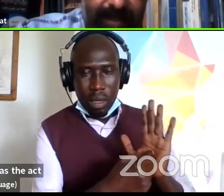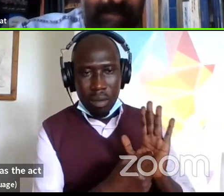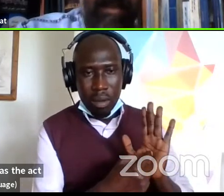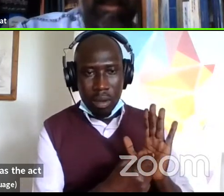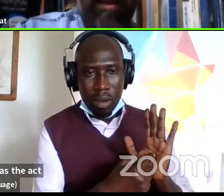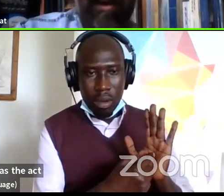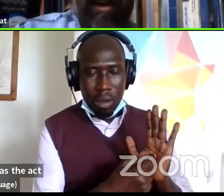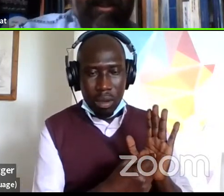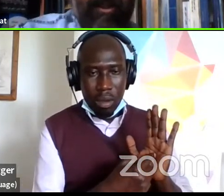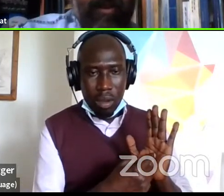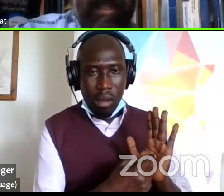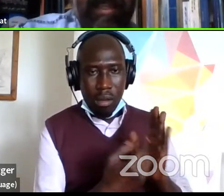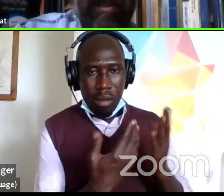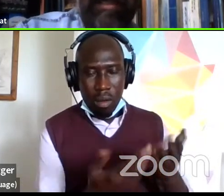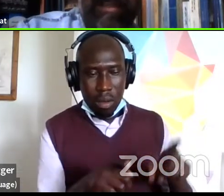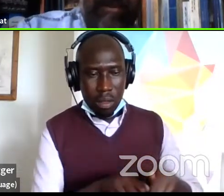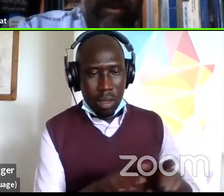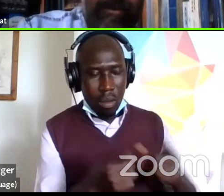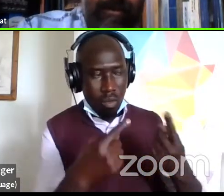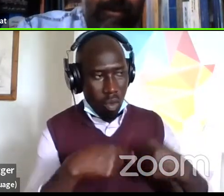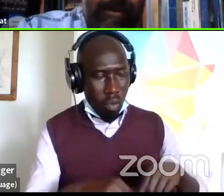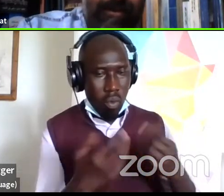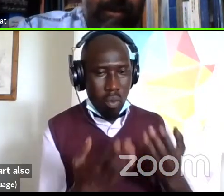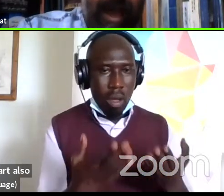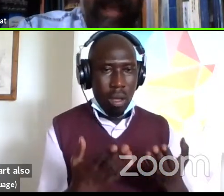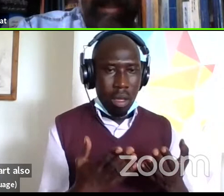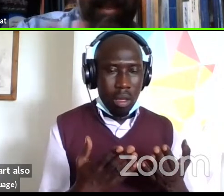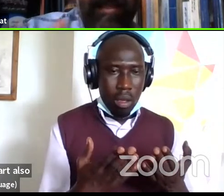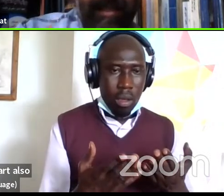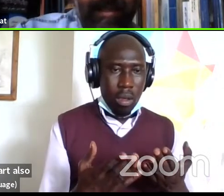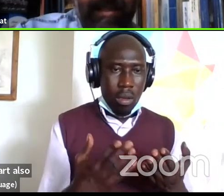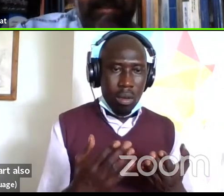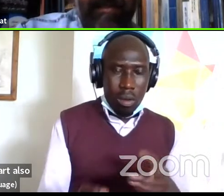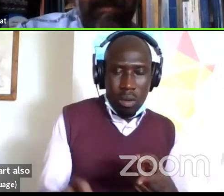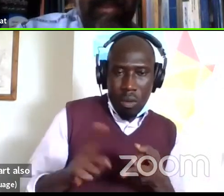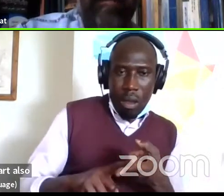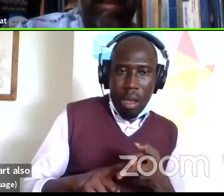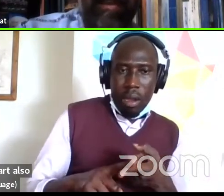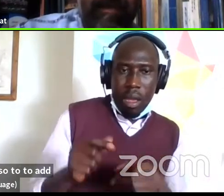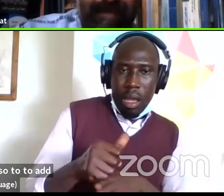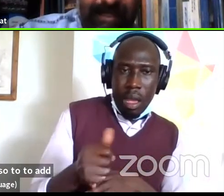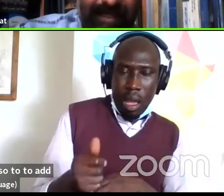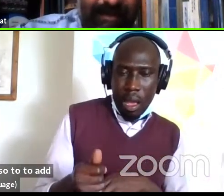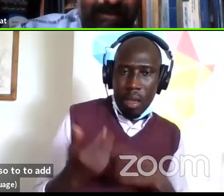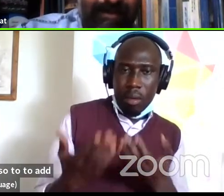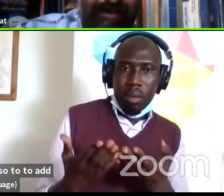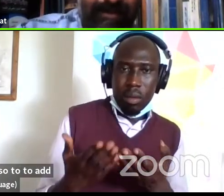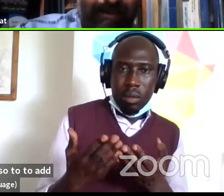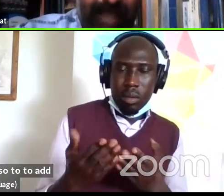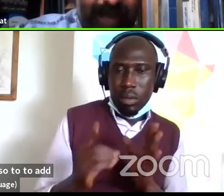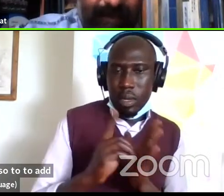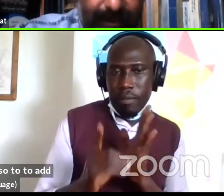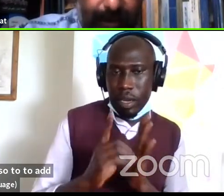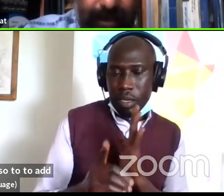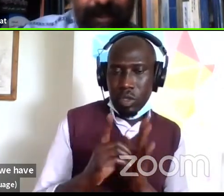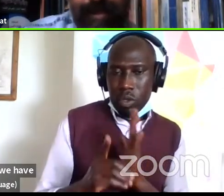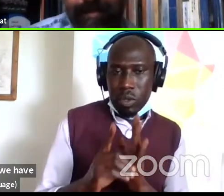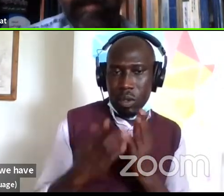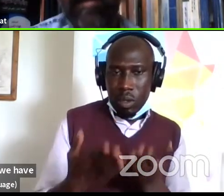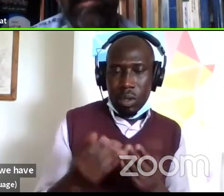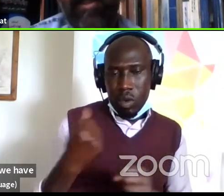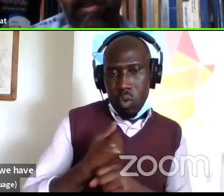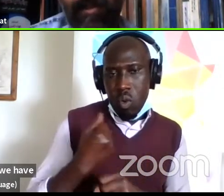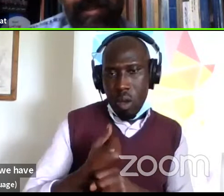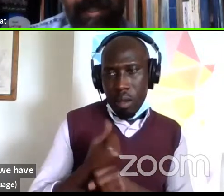religious figures? Also, we start also to add another very vague definitions to we have to work